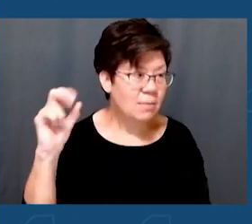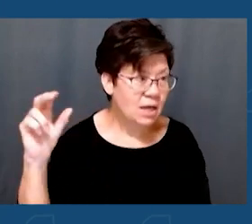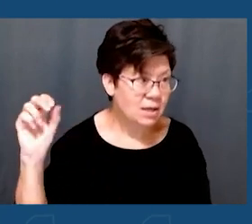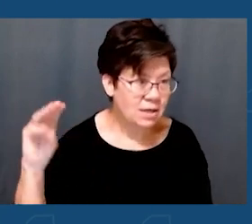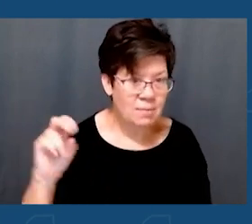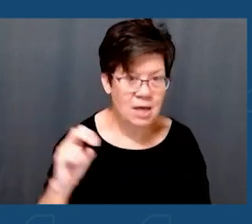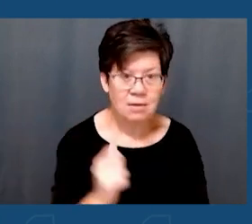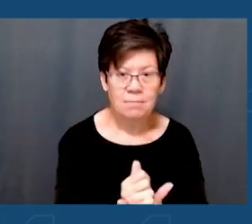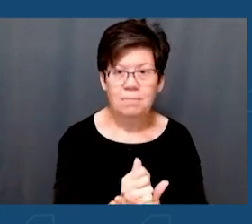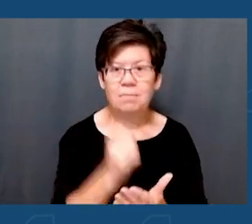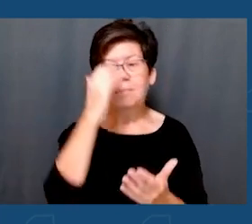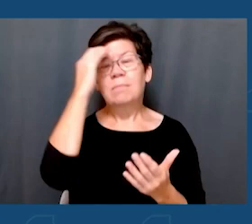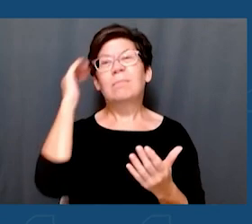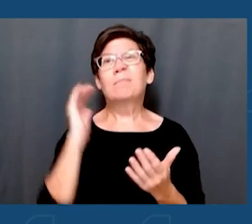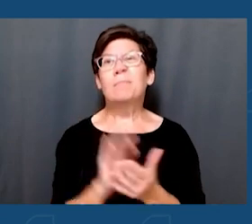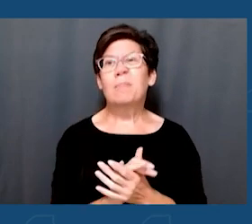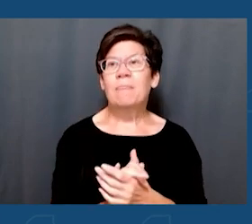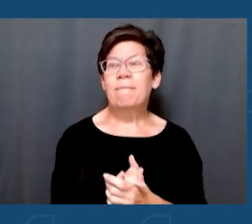amen.